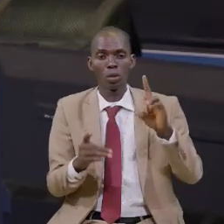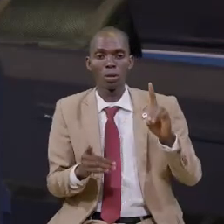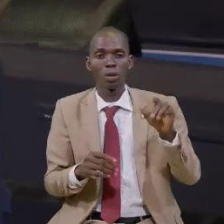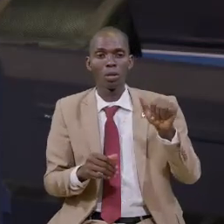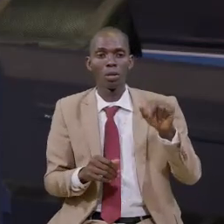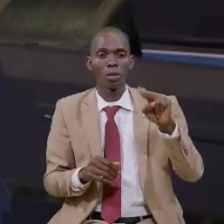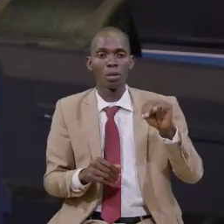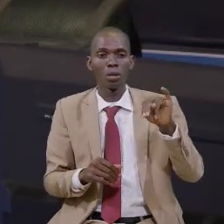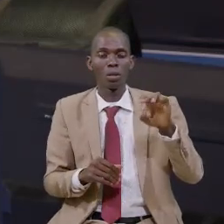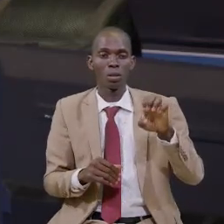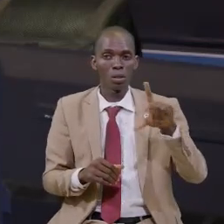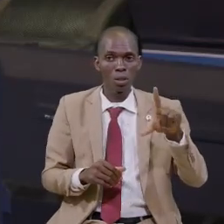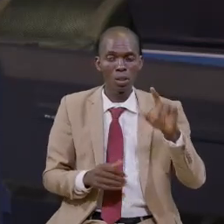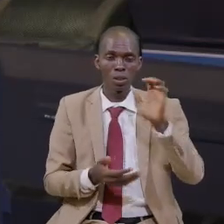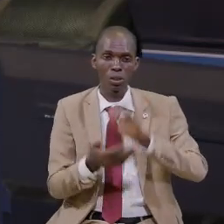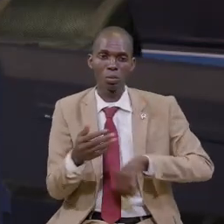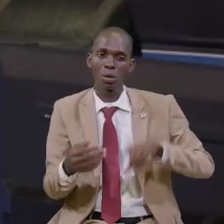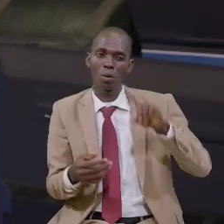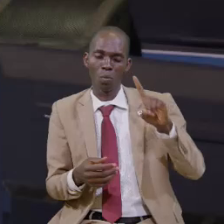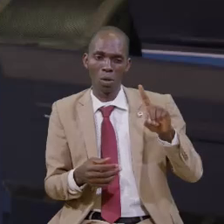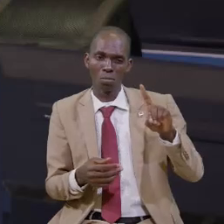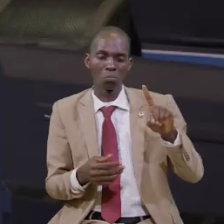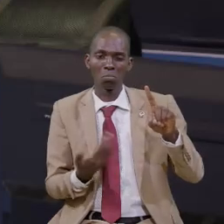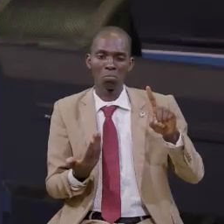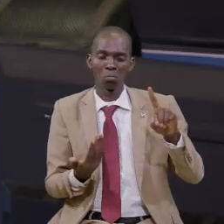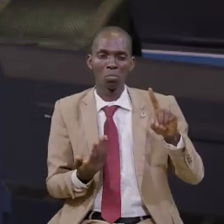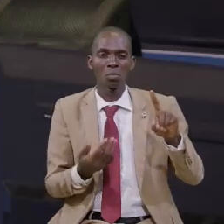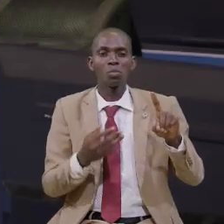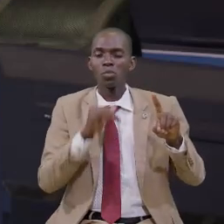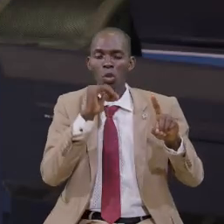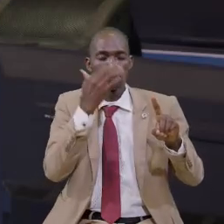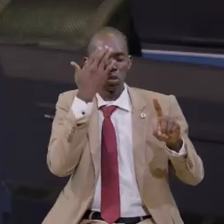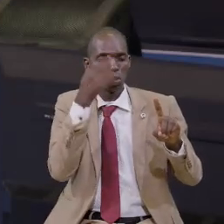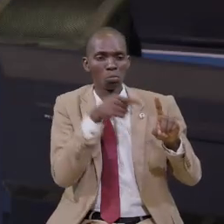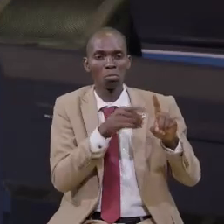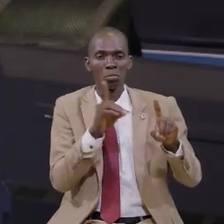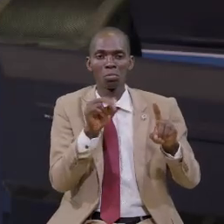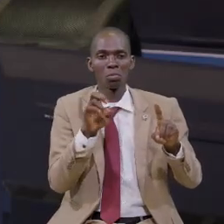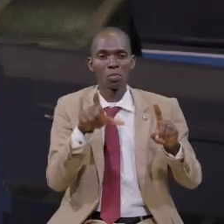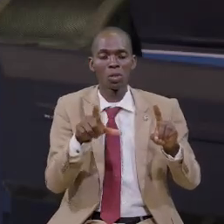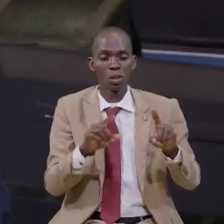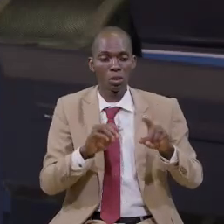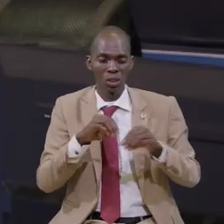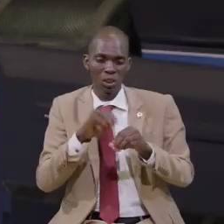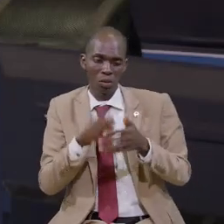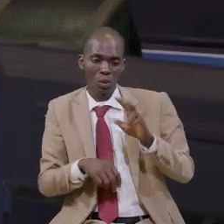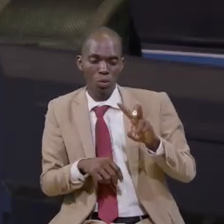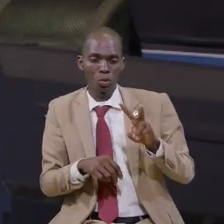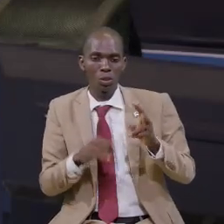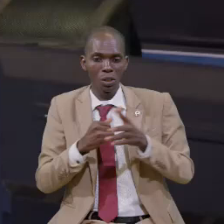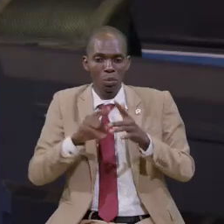unknown, chapter 2, it didn't take long. He came to the limelight. You are coming to the